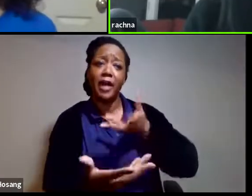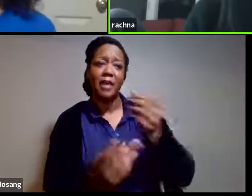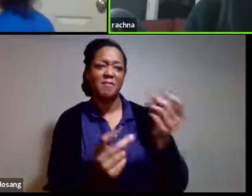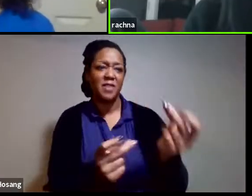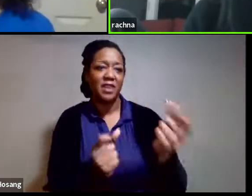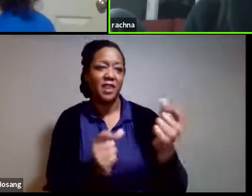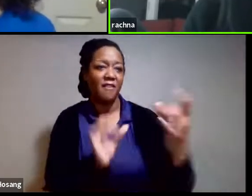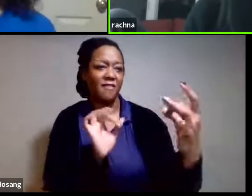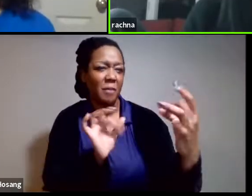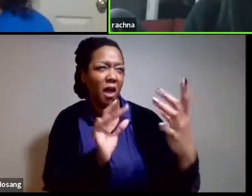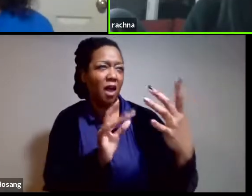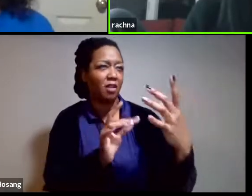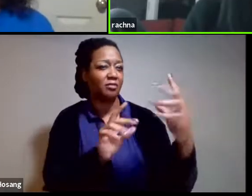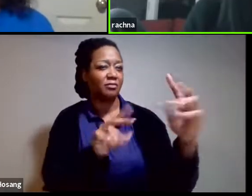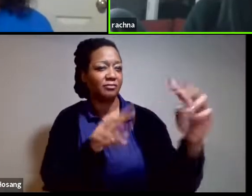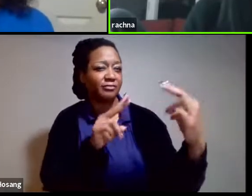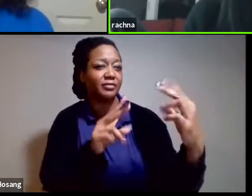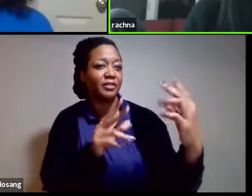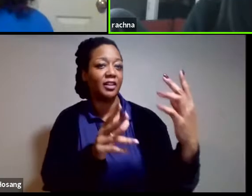virtual learning.